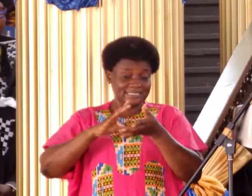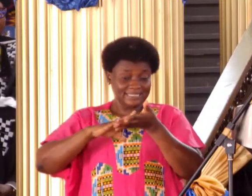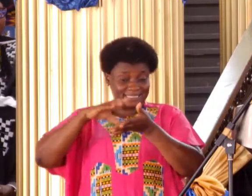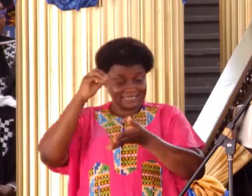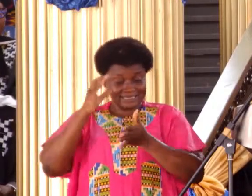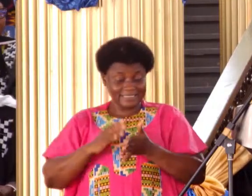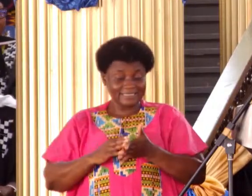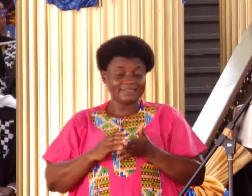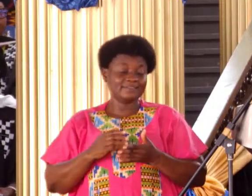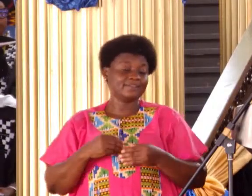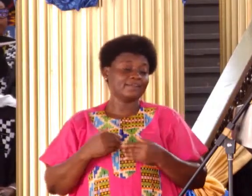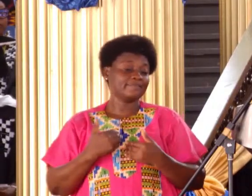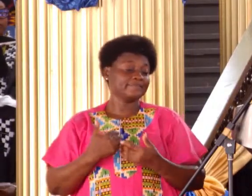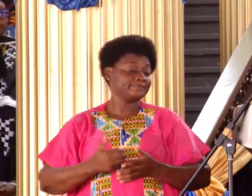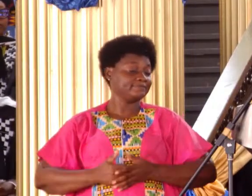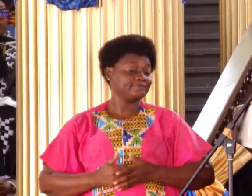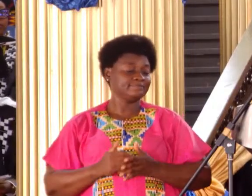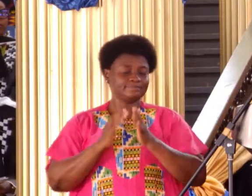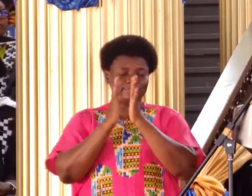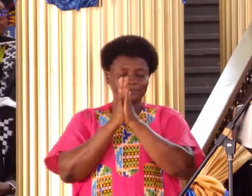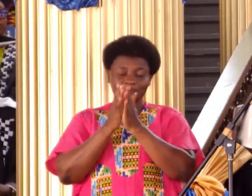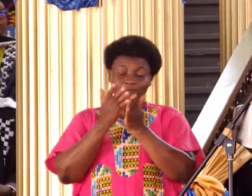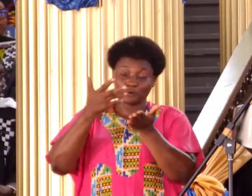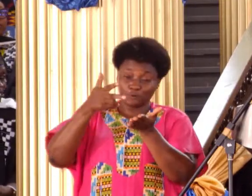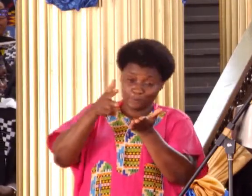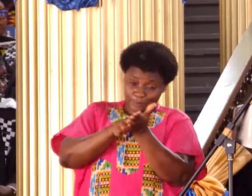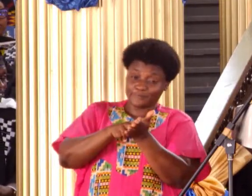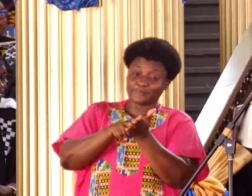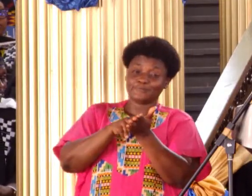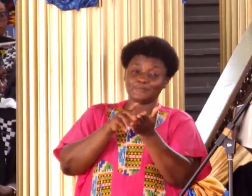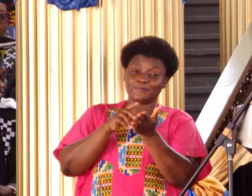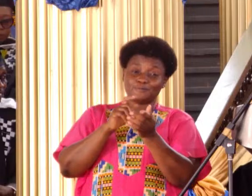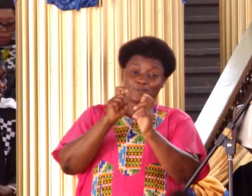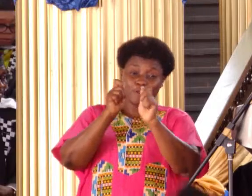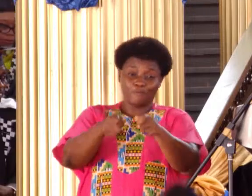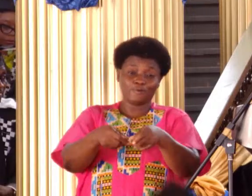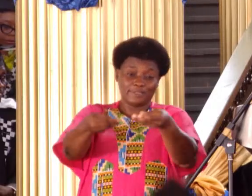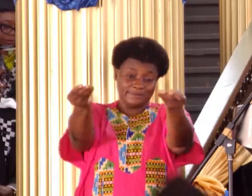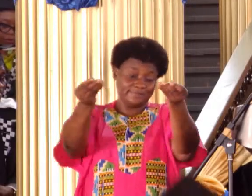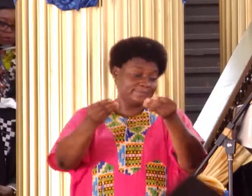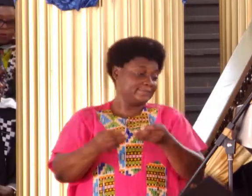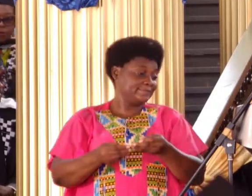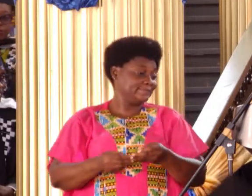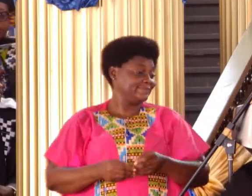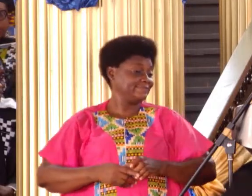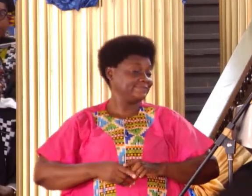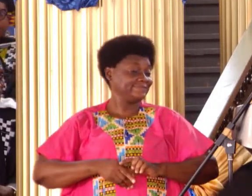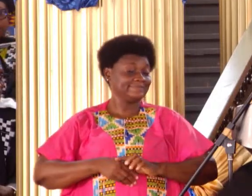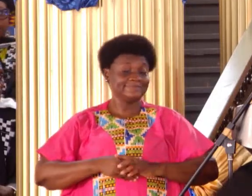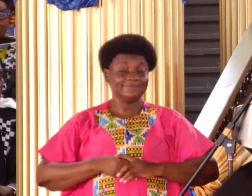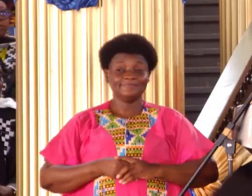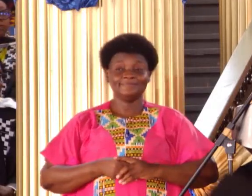them. I pray for conferment of the awards due them.